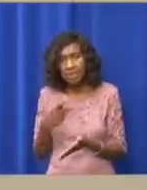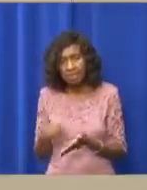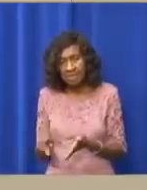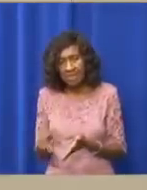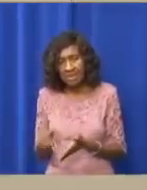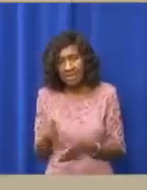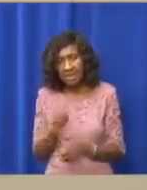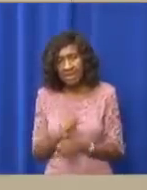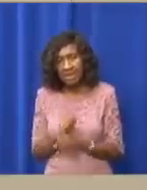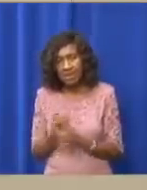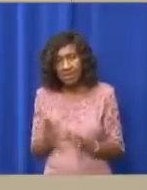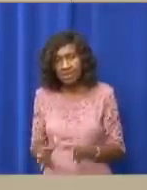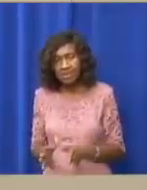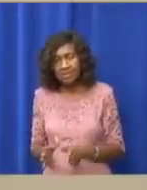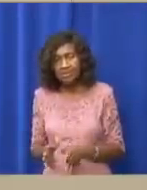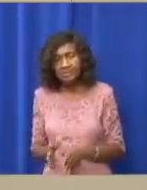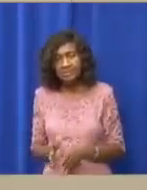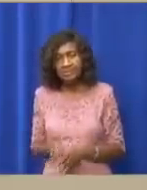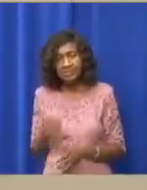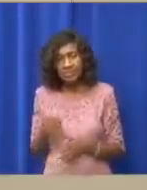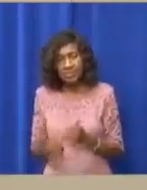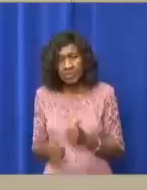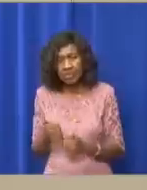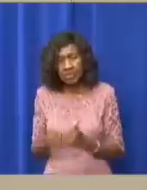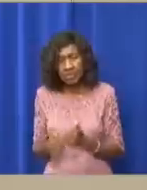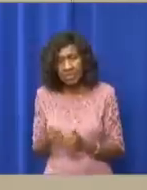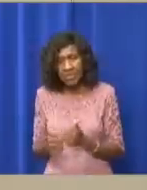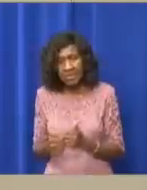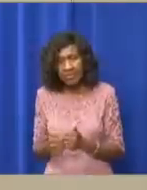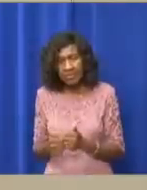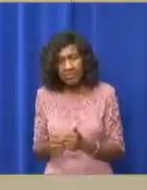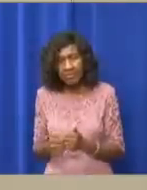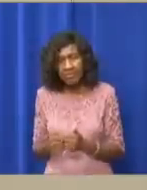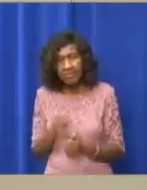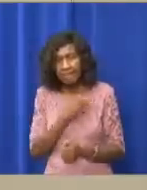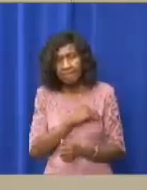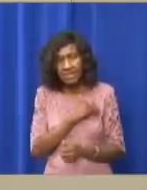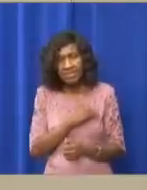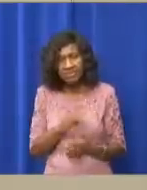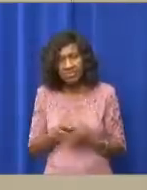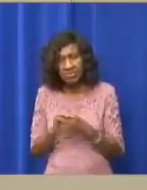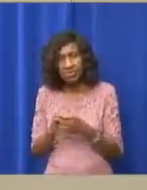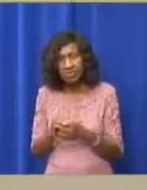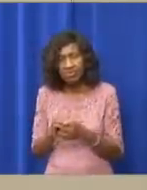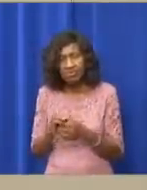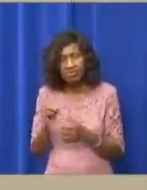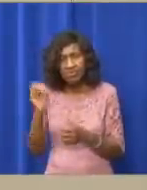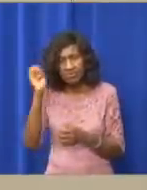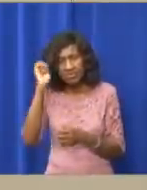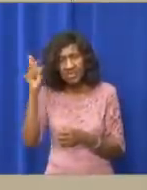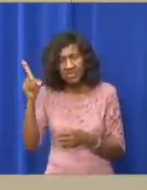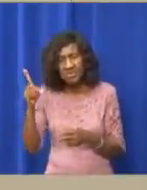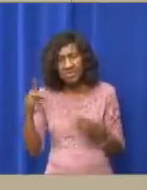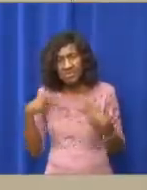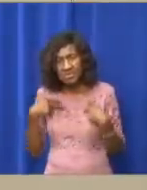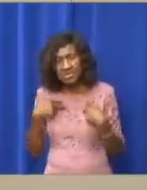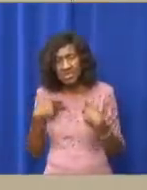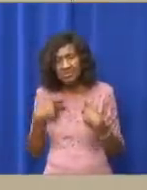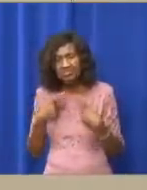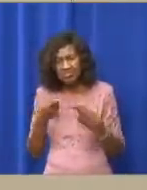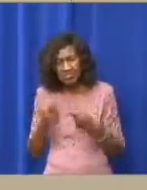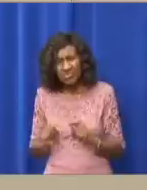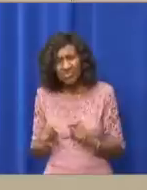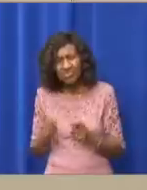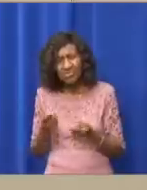The difficulty that government has had, the Ministry of Education has had, which we are sorting through, I'm happy to say, because we